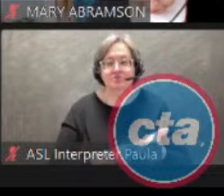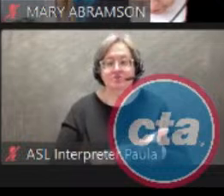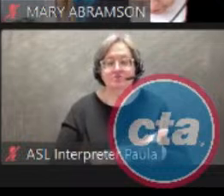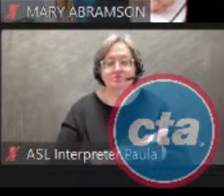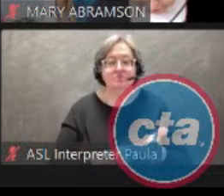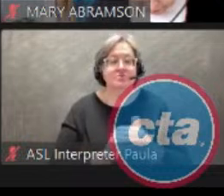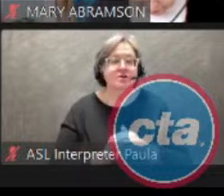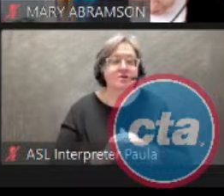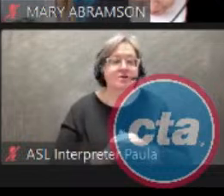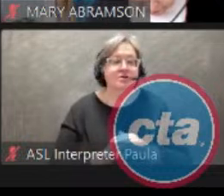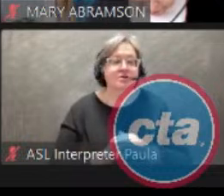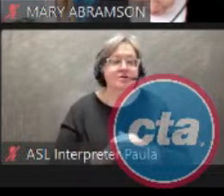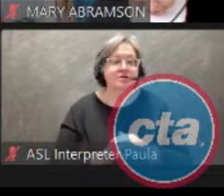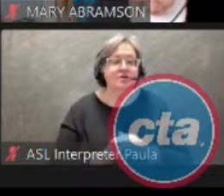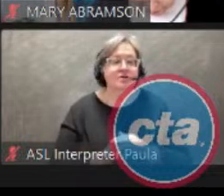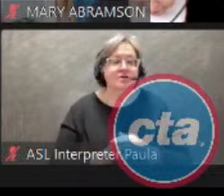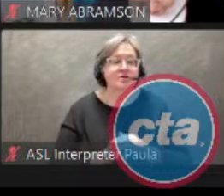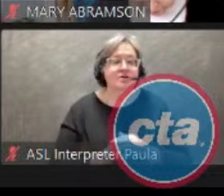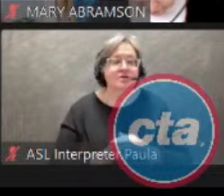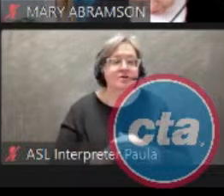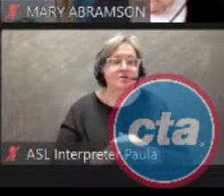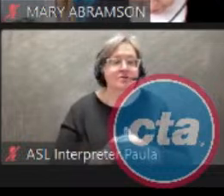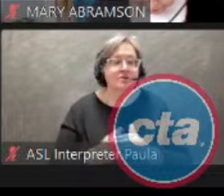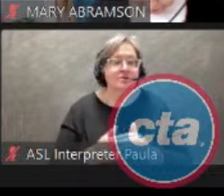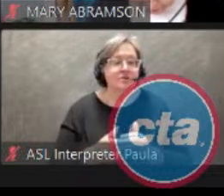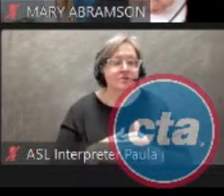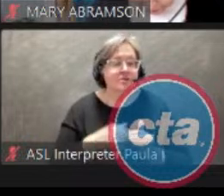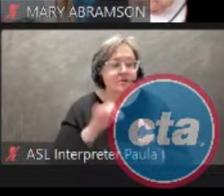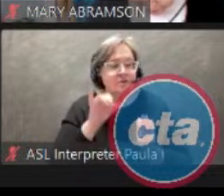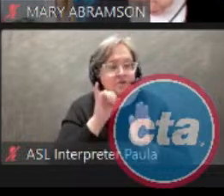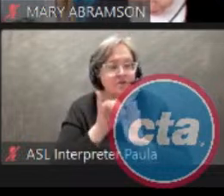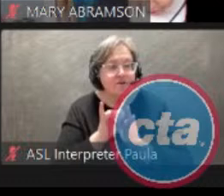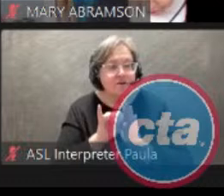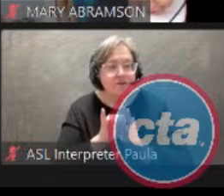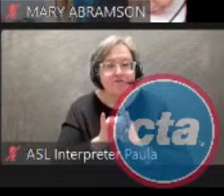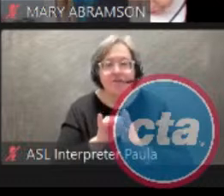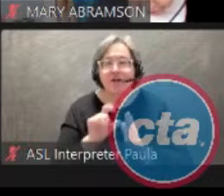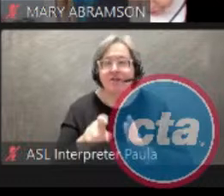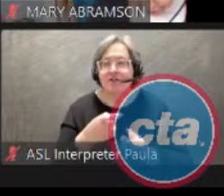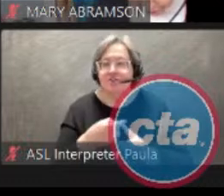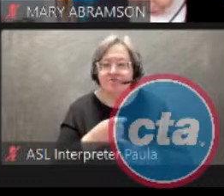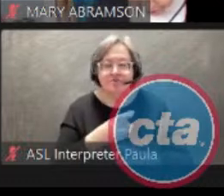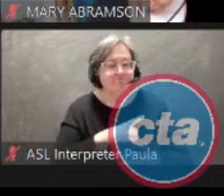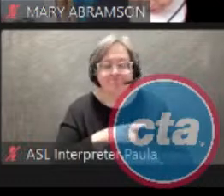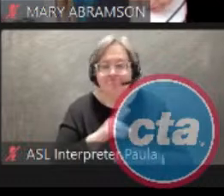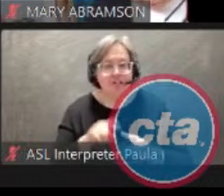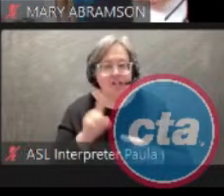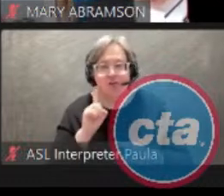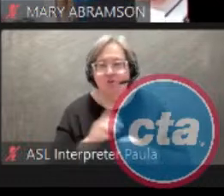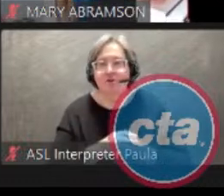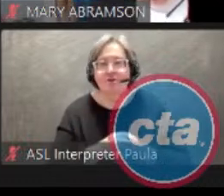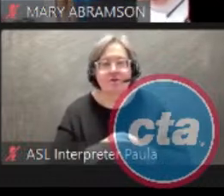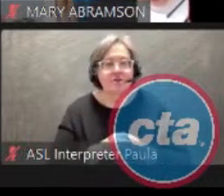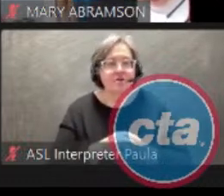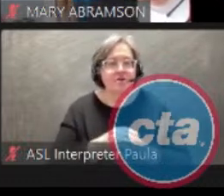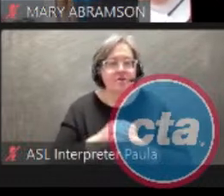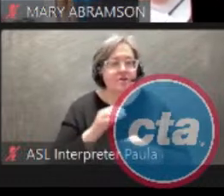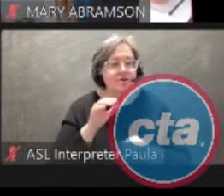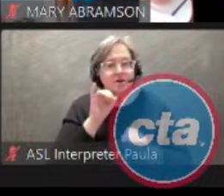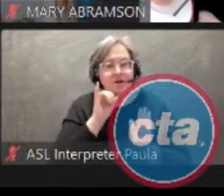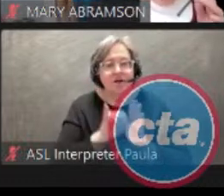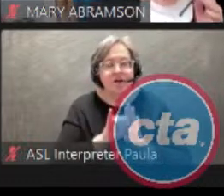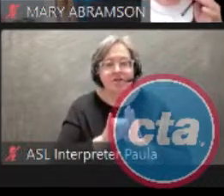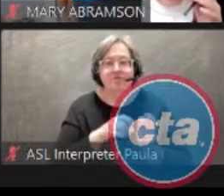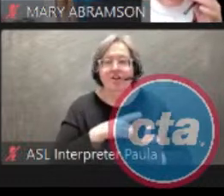job. We will be identifying all the needs of our delegates by the end of June. As you may know, we don't identify who a delegate is until